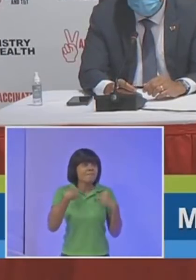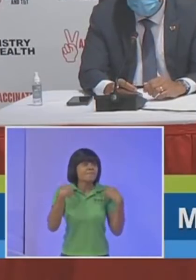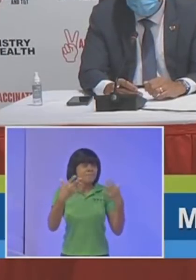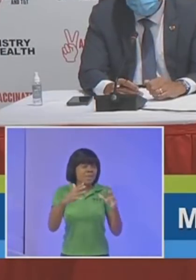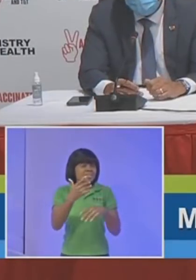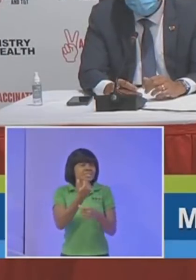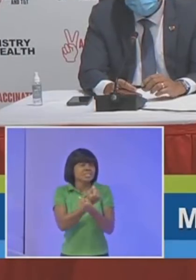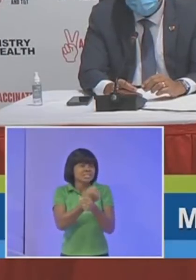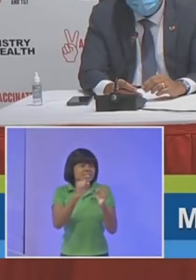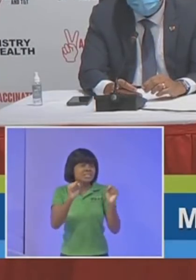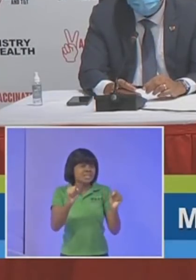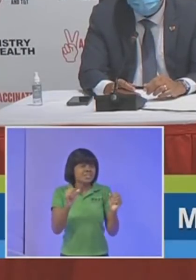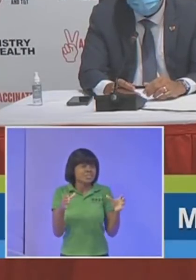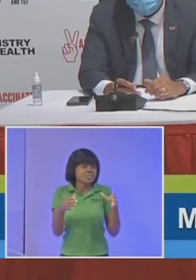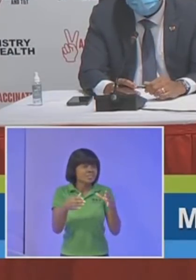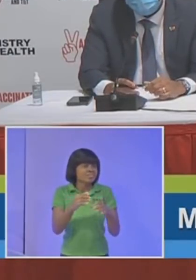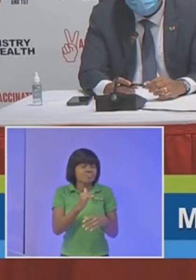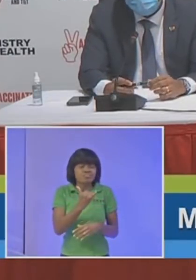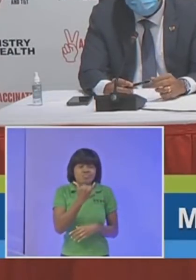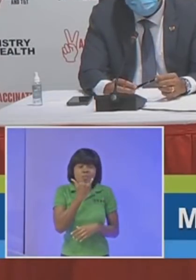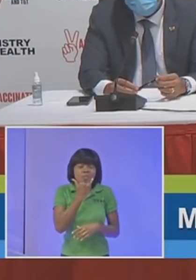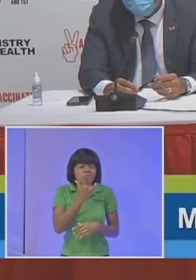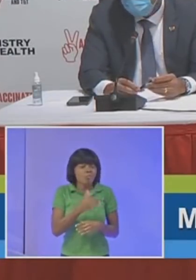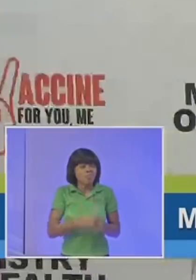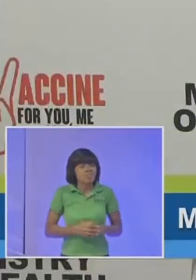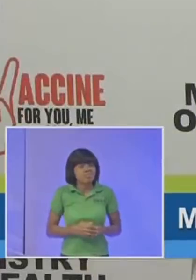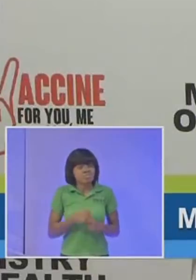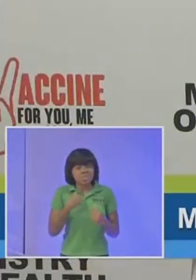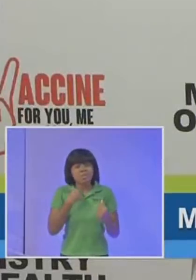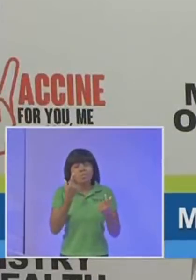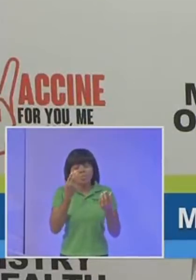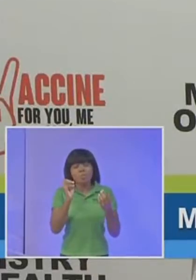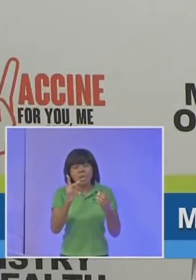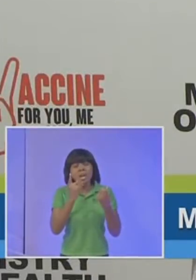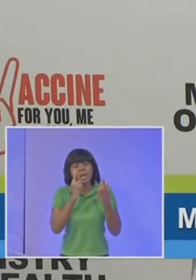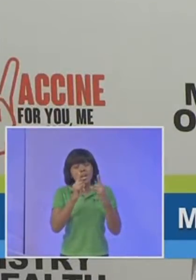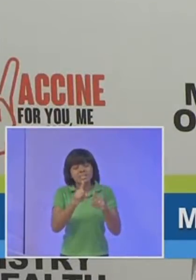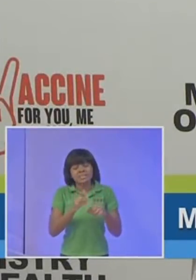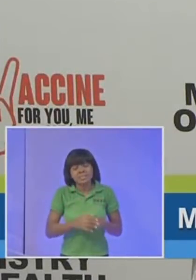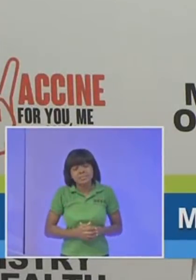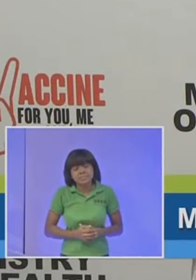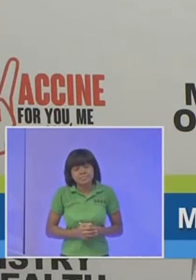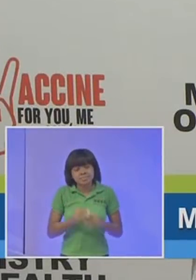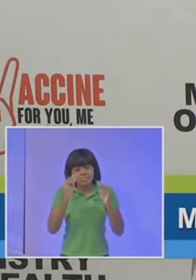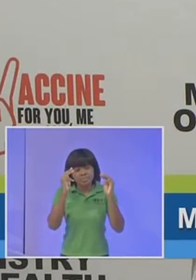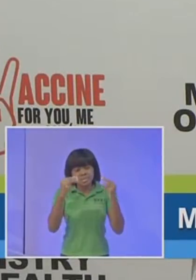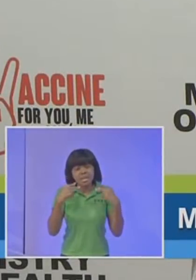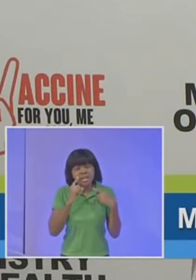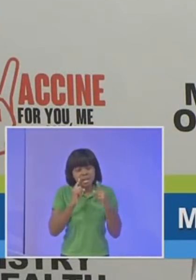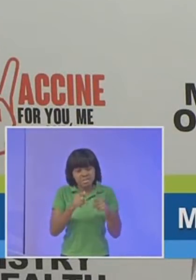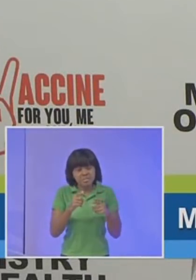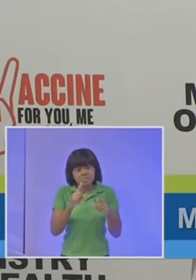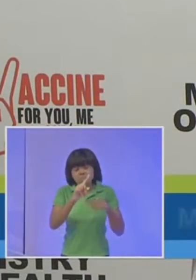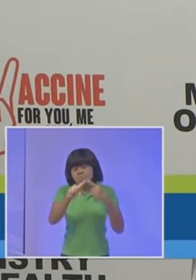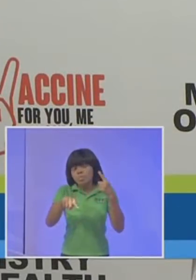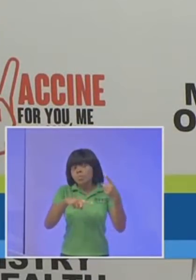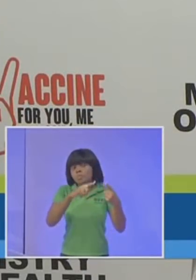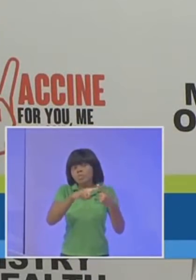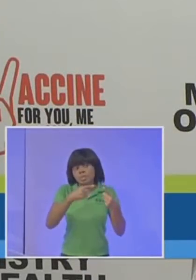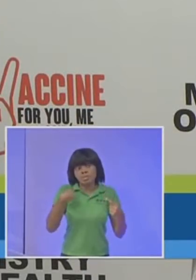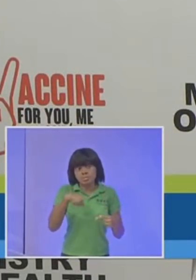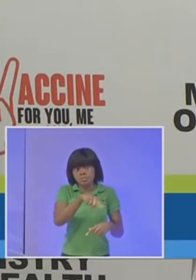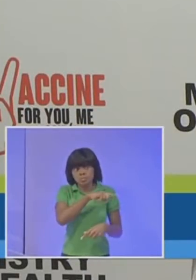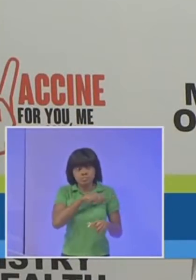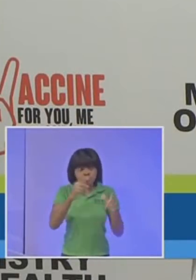take the issue of the vaccination cards. Whenever these reports surface through the